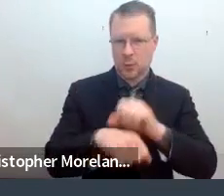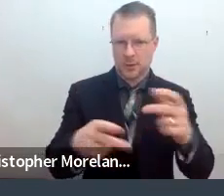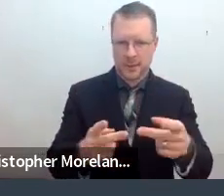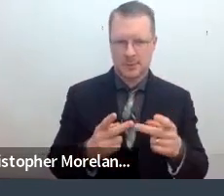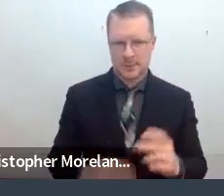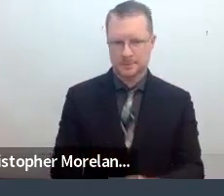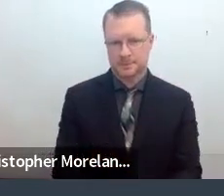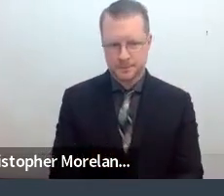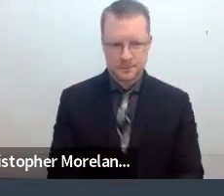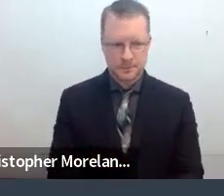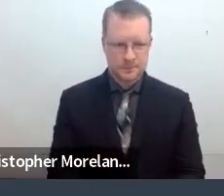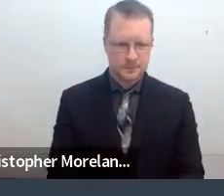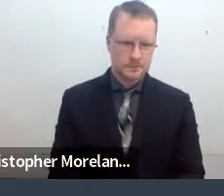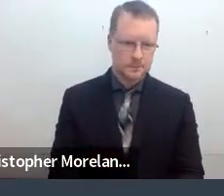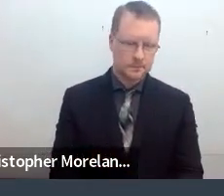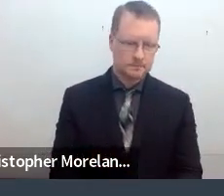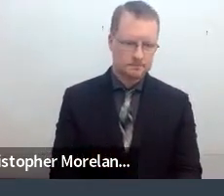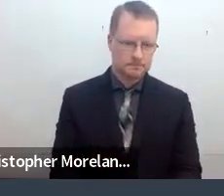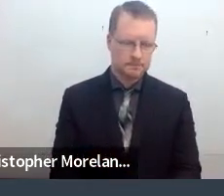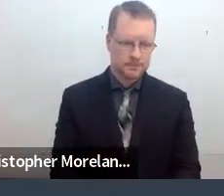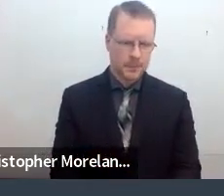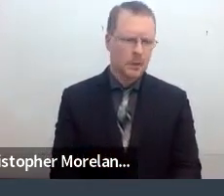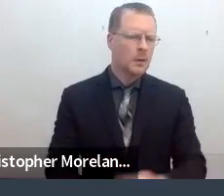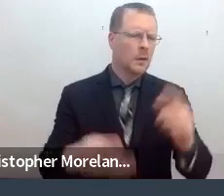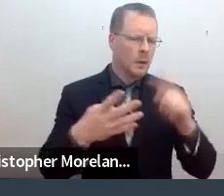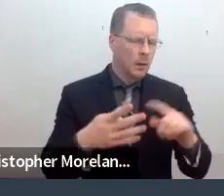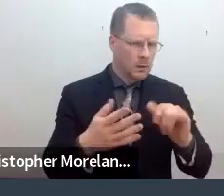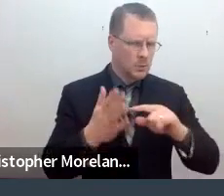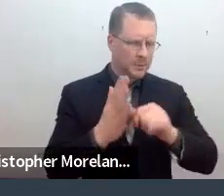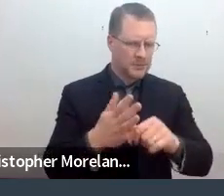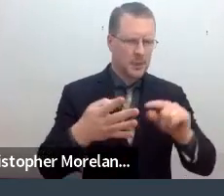harassment before it even happened in the workplace.